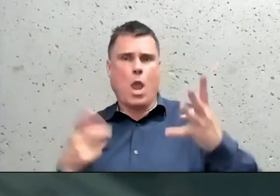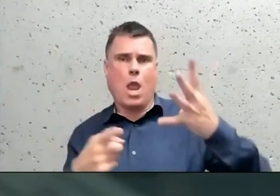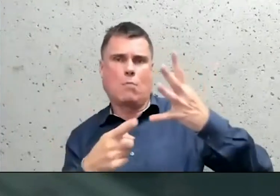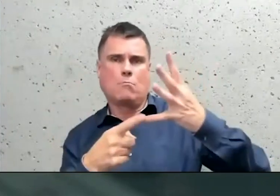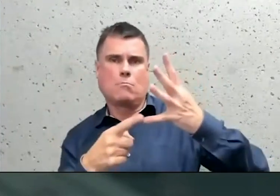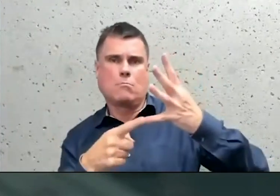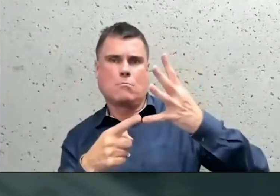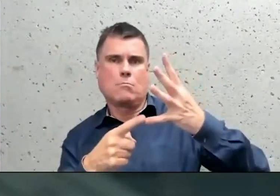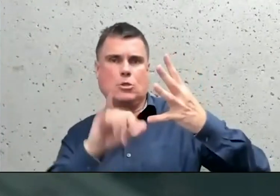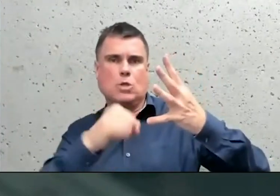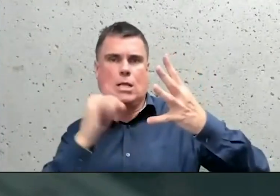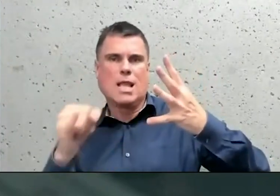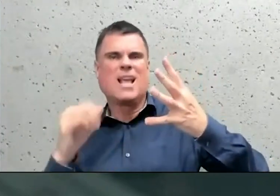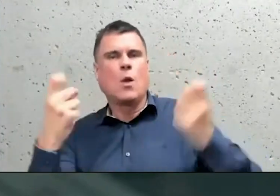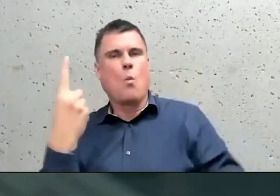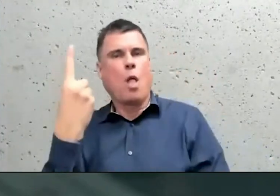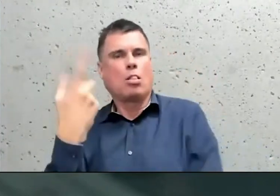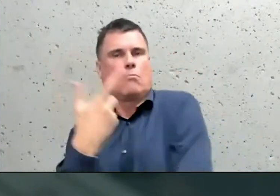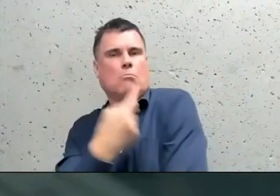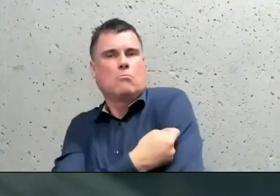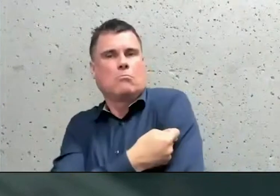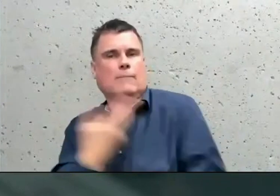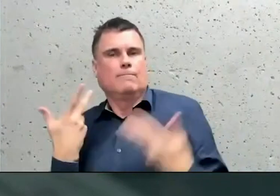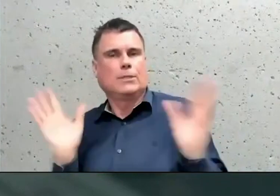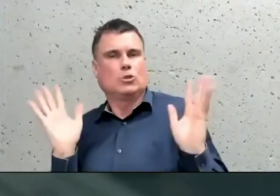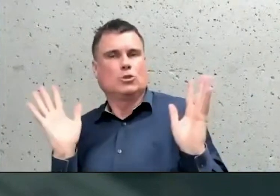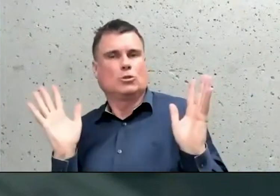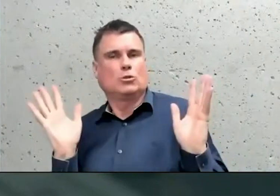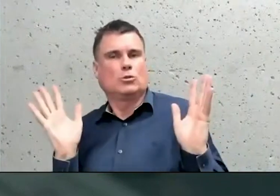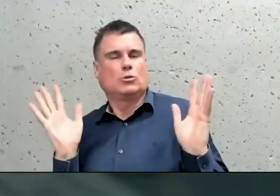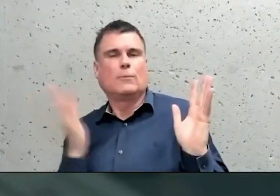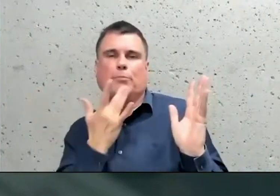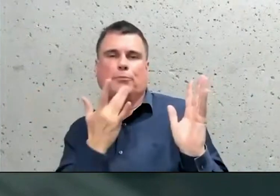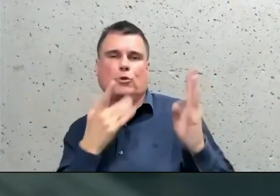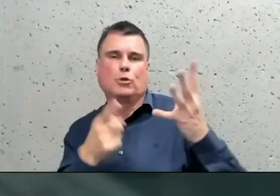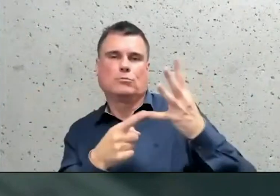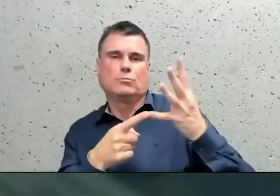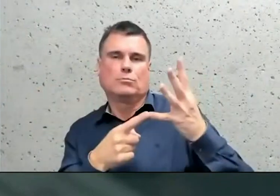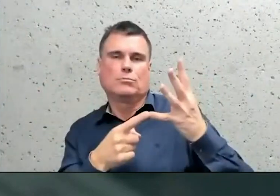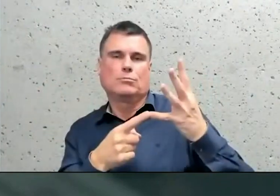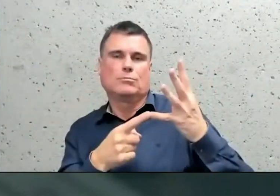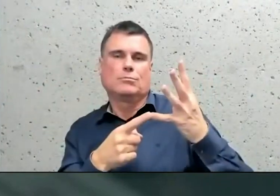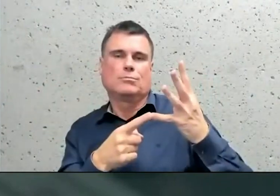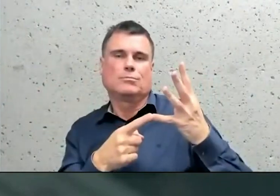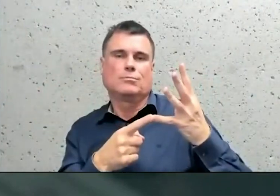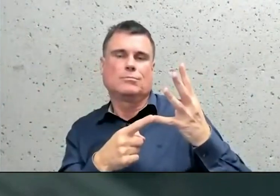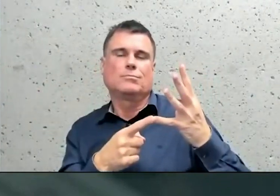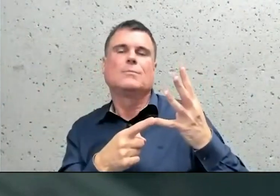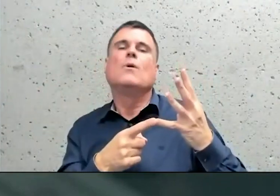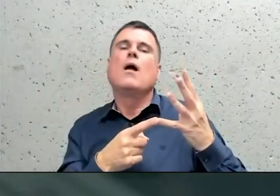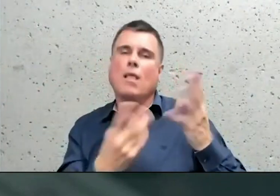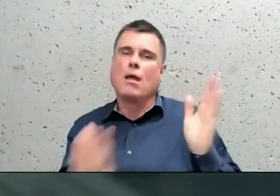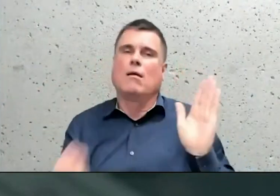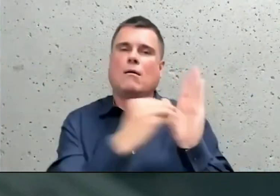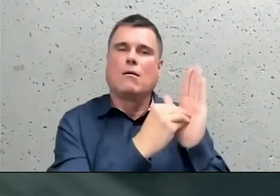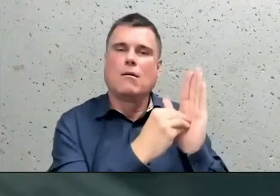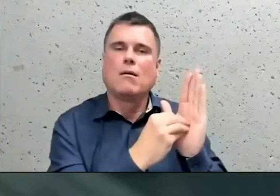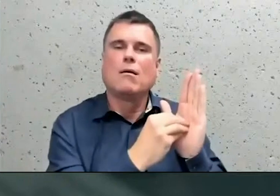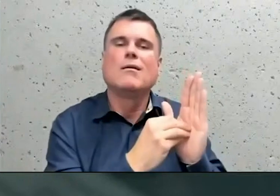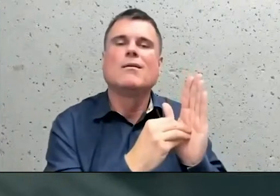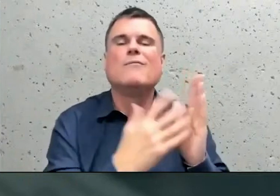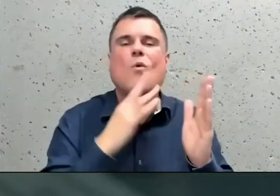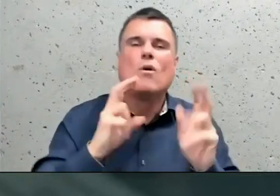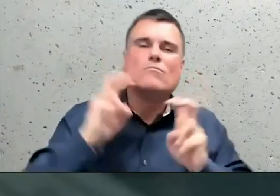to travel, you're able to have your BC vaccine passport, etc. Having said that, in the U.S., Johnson & Johnson have